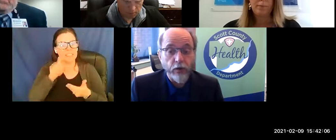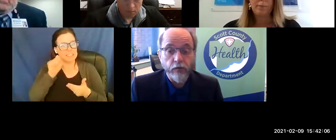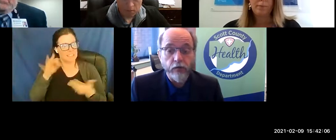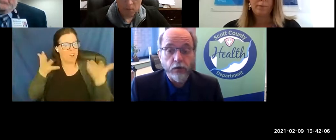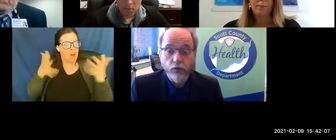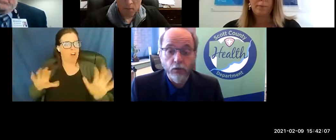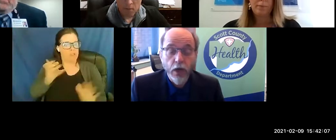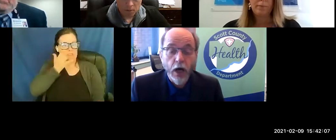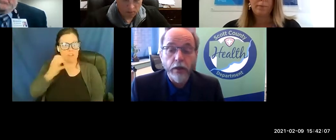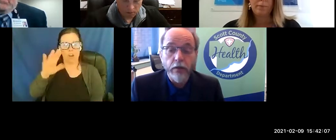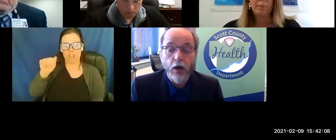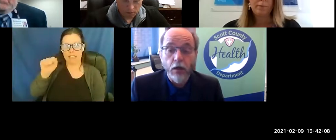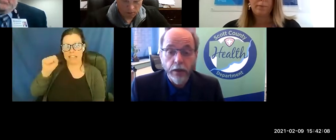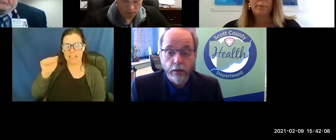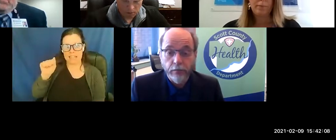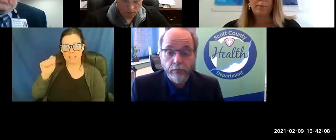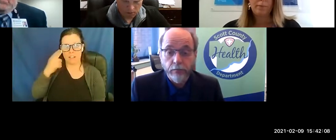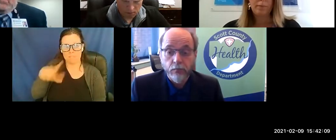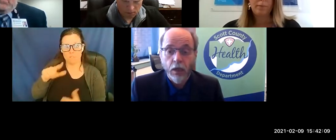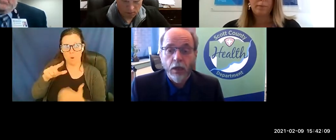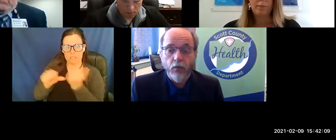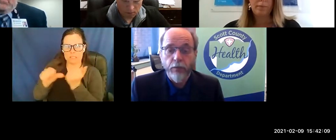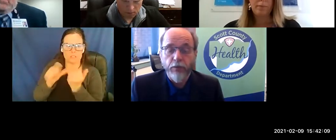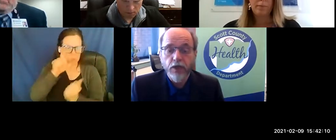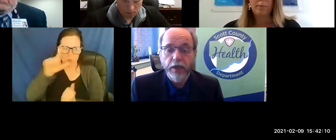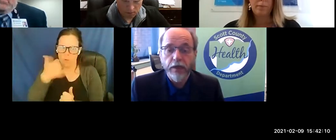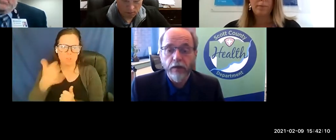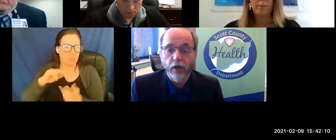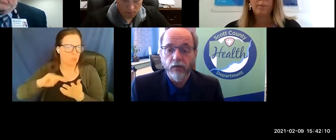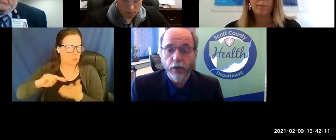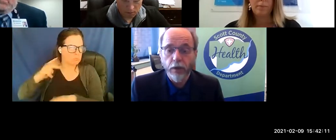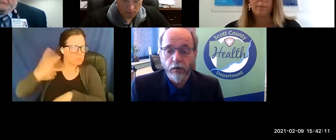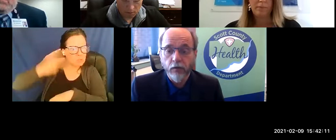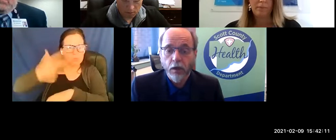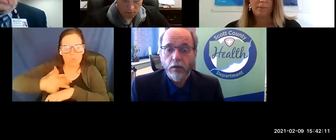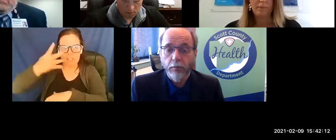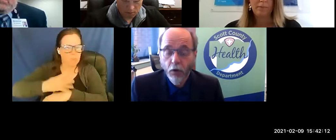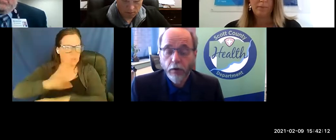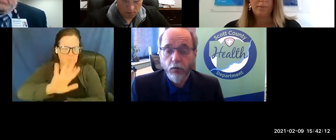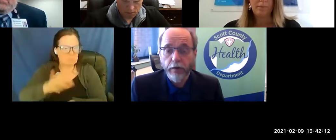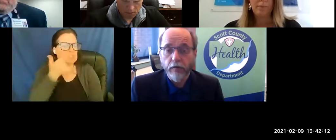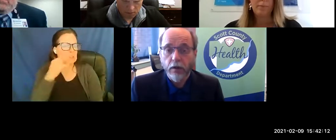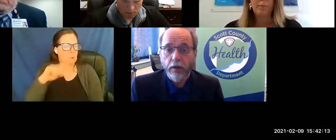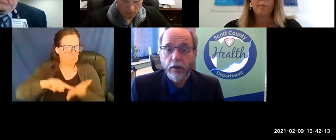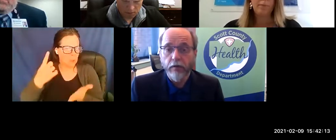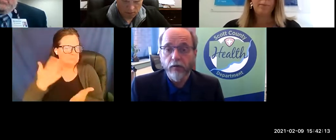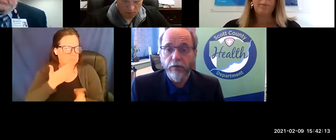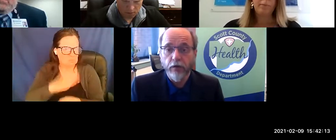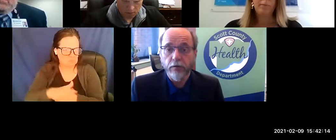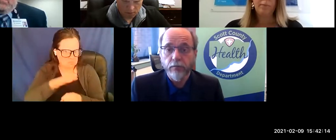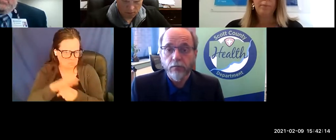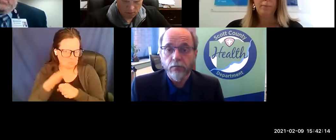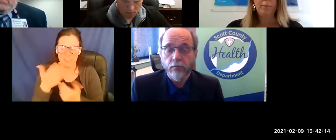for assistance, you do not need to call again. We appreciate CASI's willingness to partner with us in this